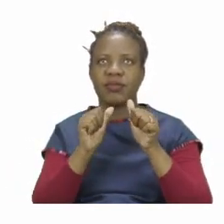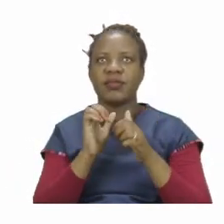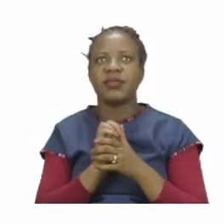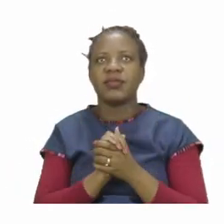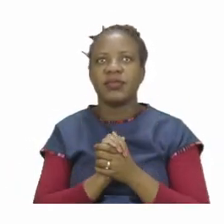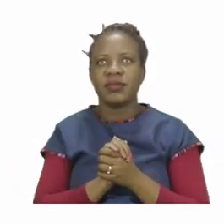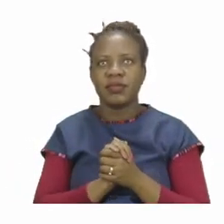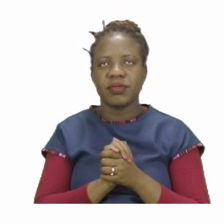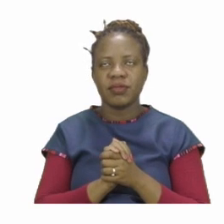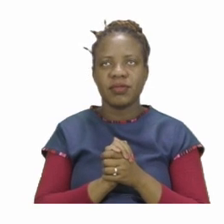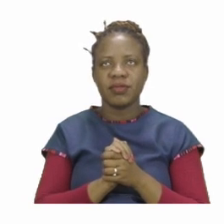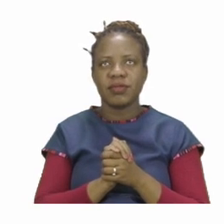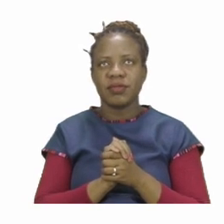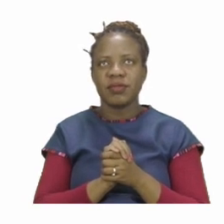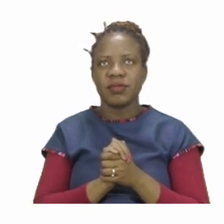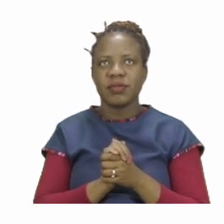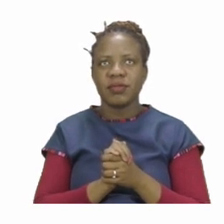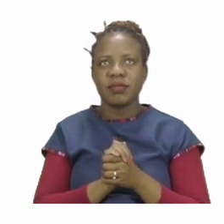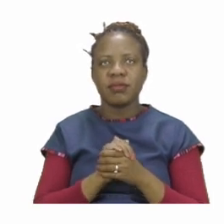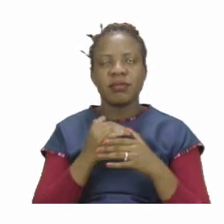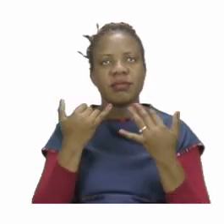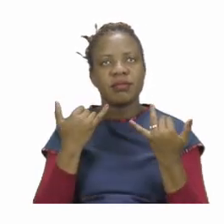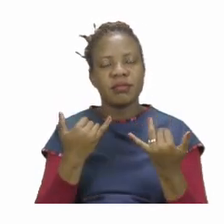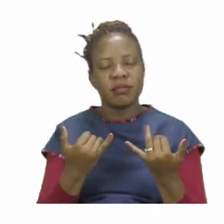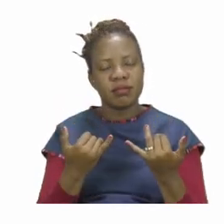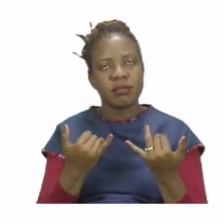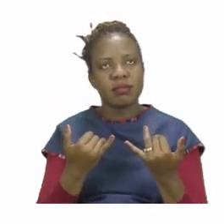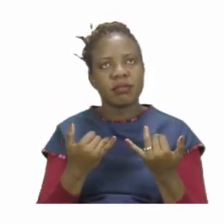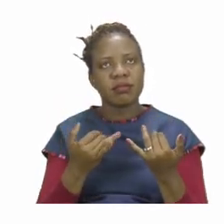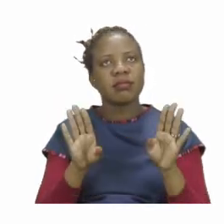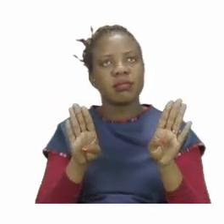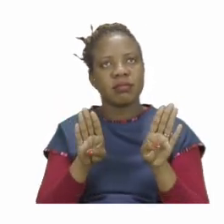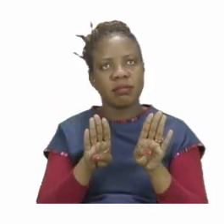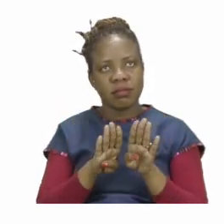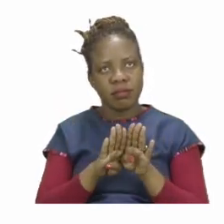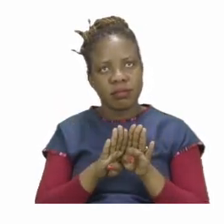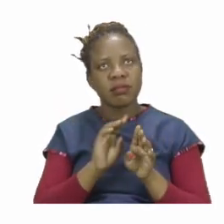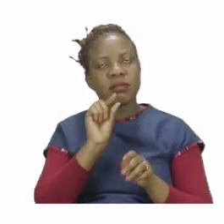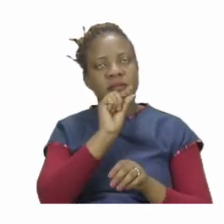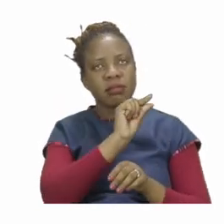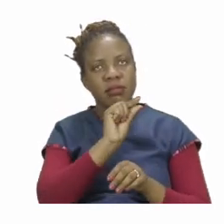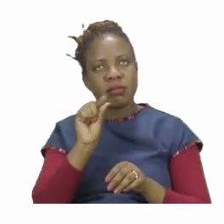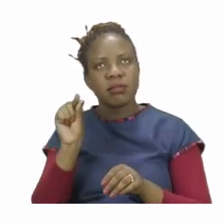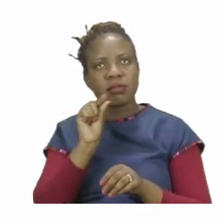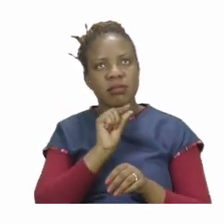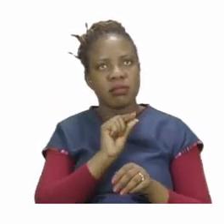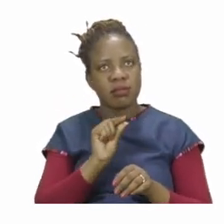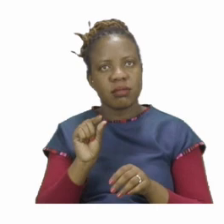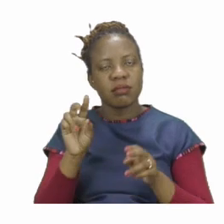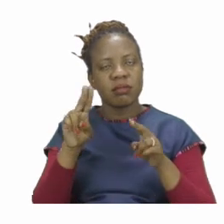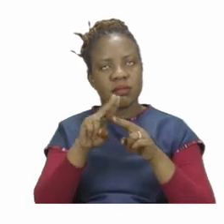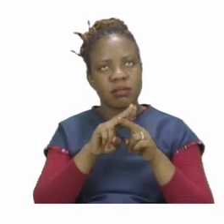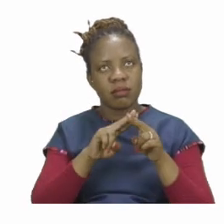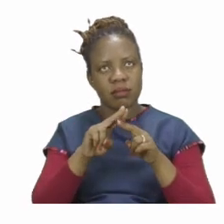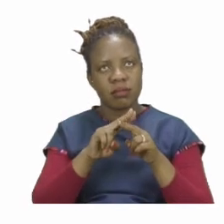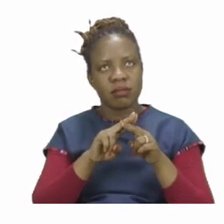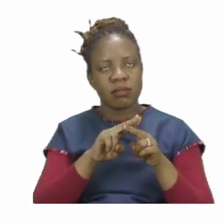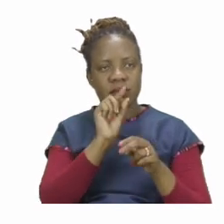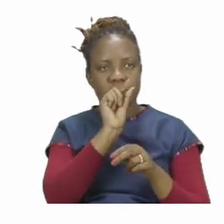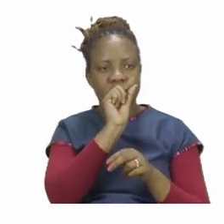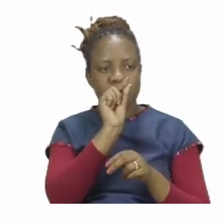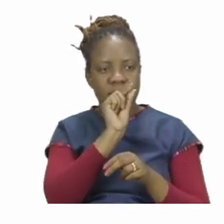let's see how we can make sentences. Now boys and girls, remember you have to make your own